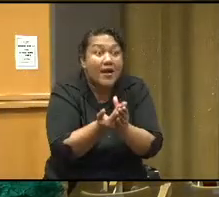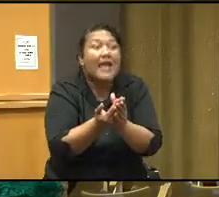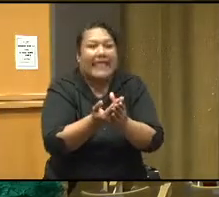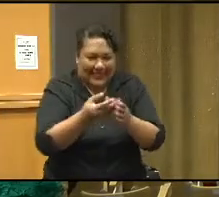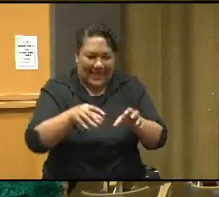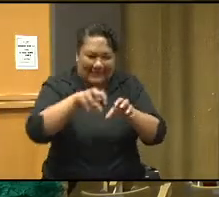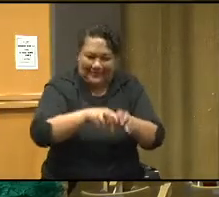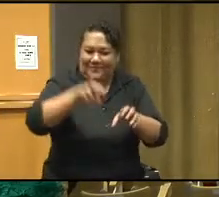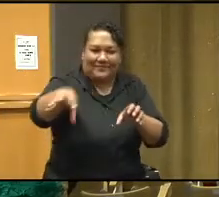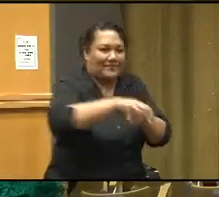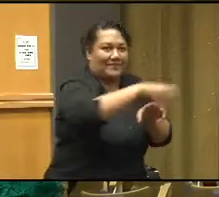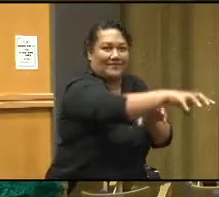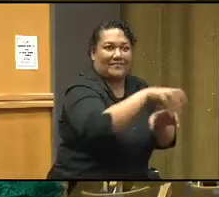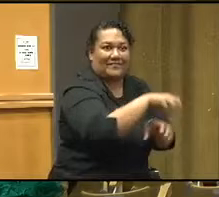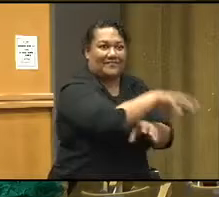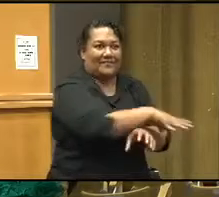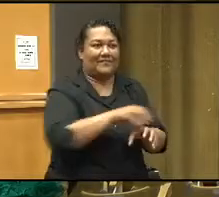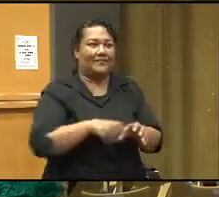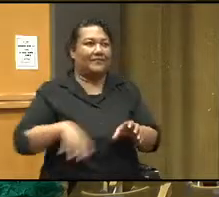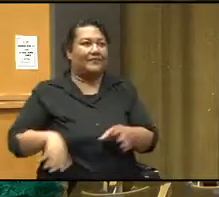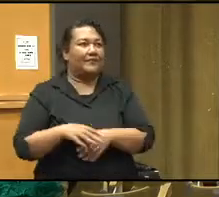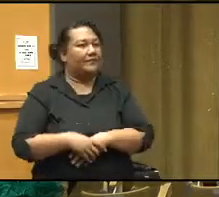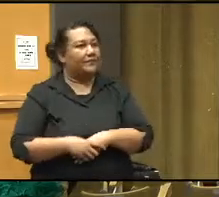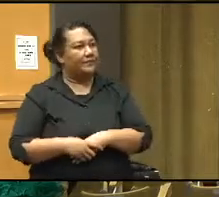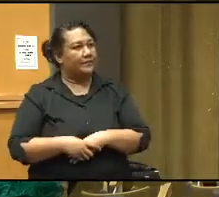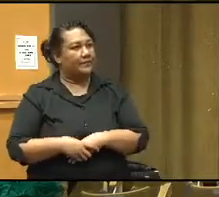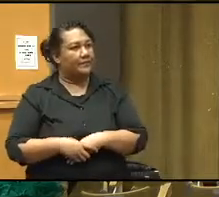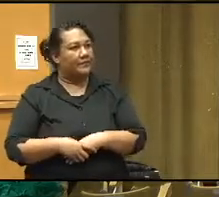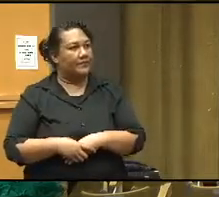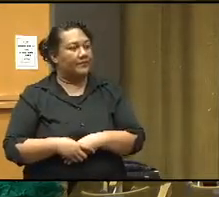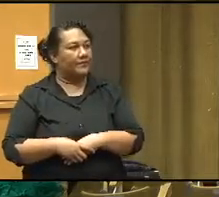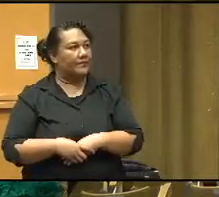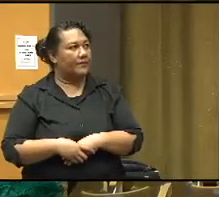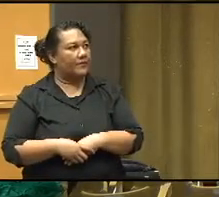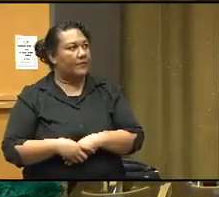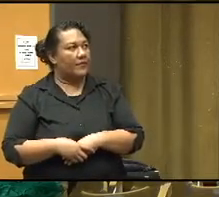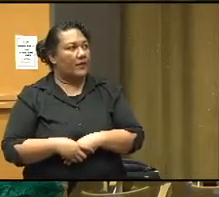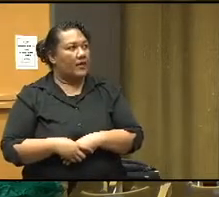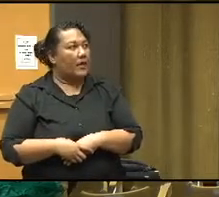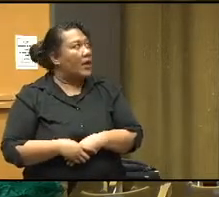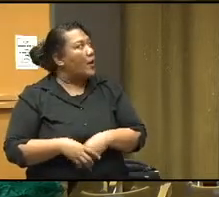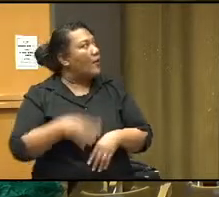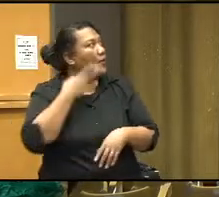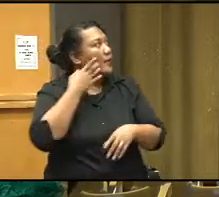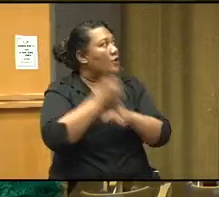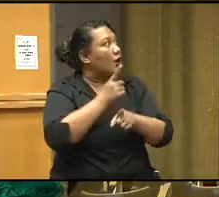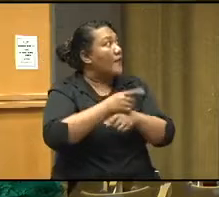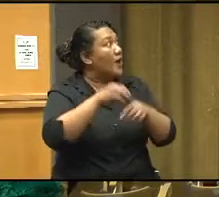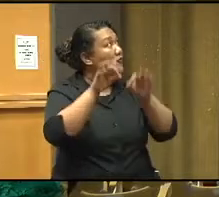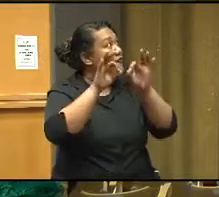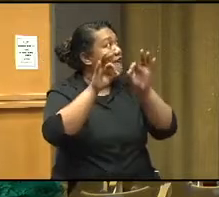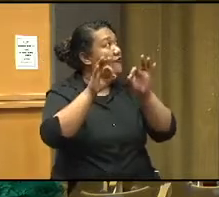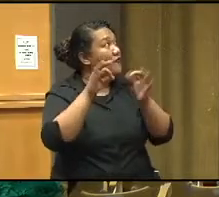well. Just a sort of, because we were sort of asked to a little bit talk about formative and summative